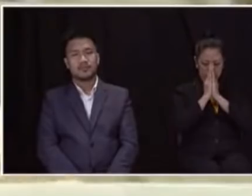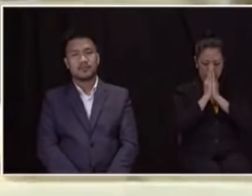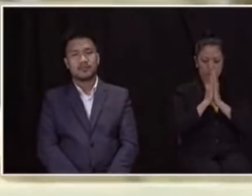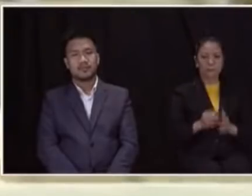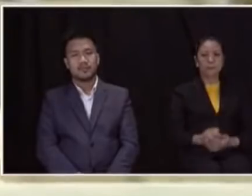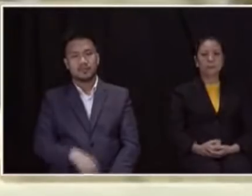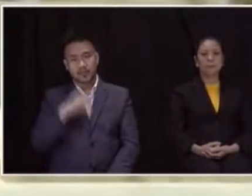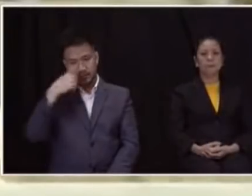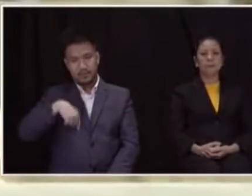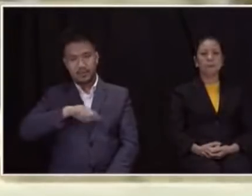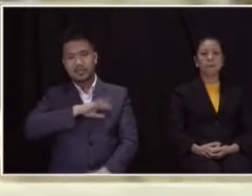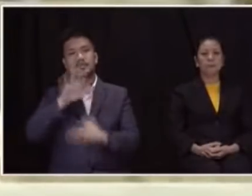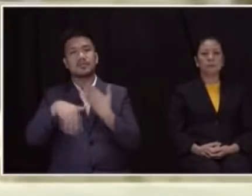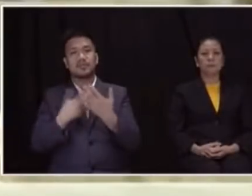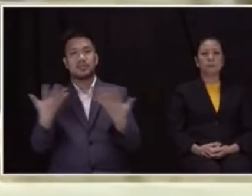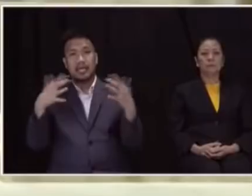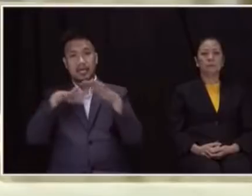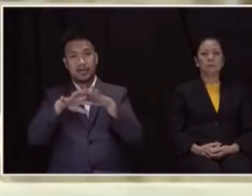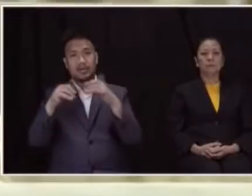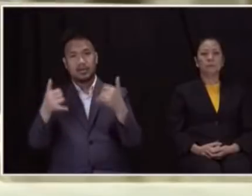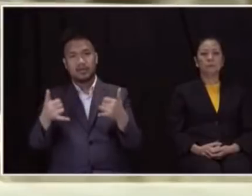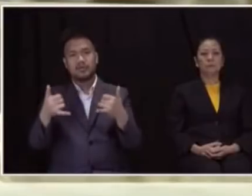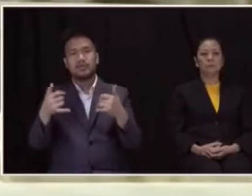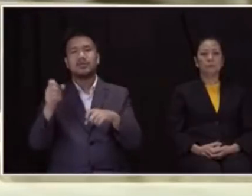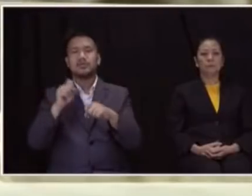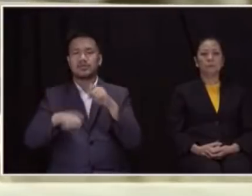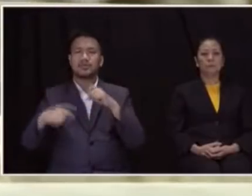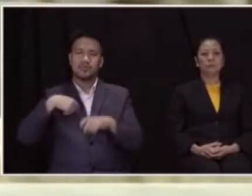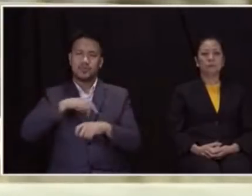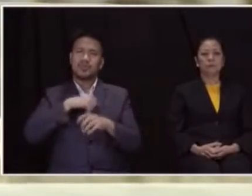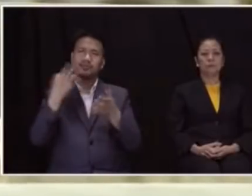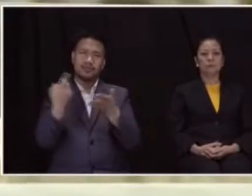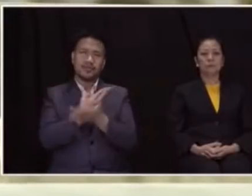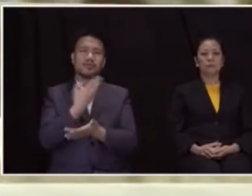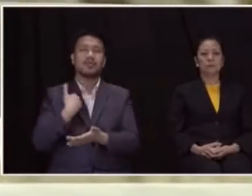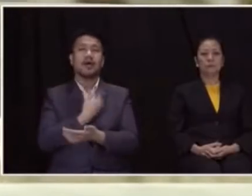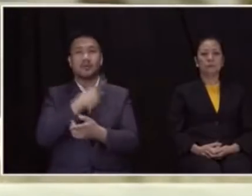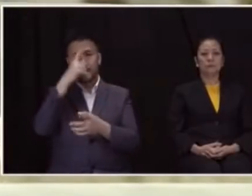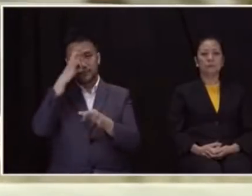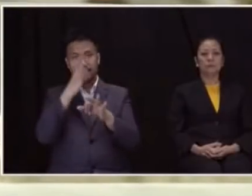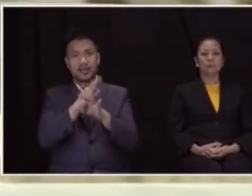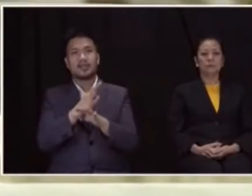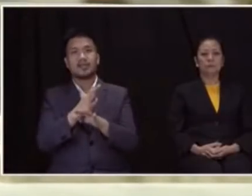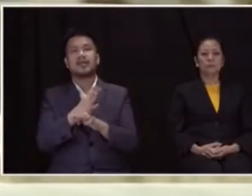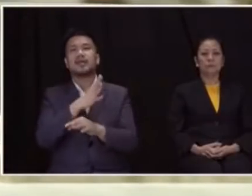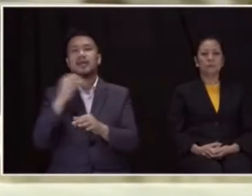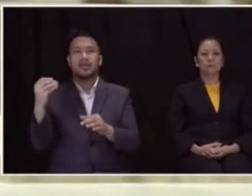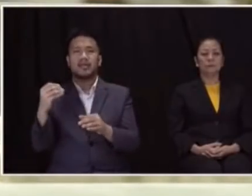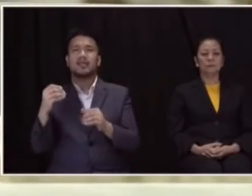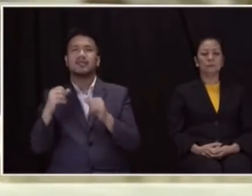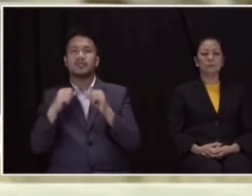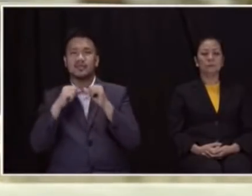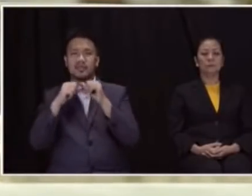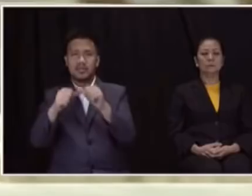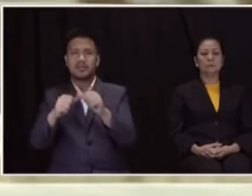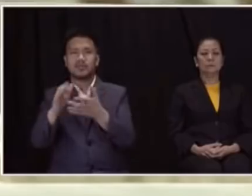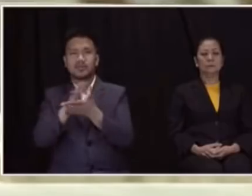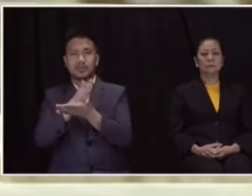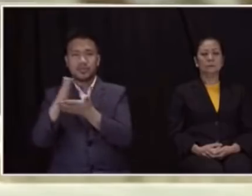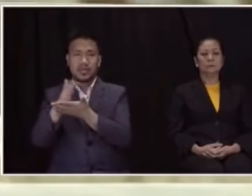of us gathered, that we may be renewed in our faith life and may take part